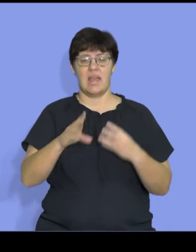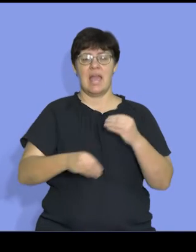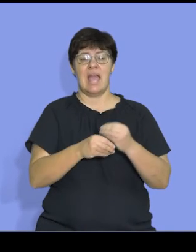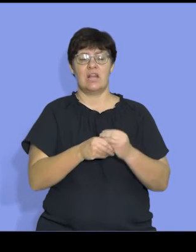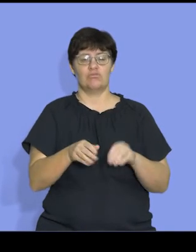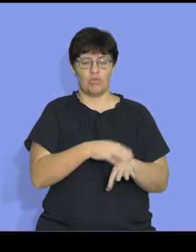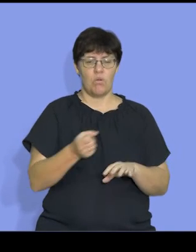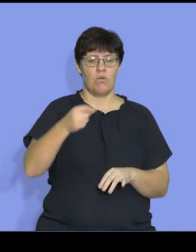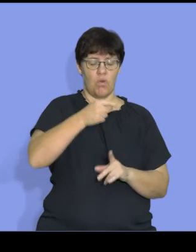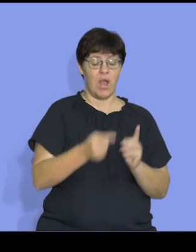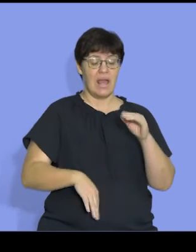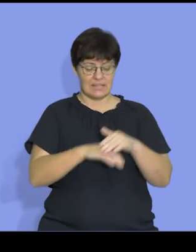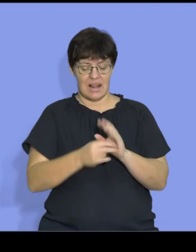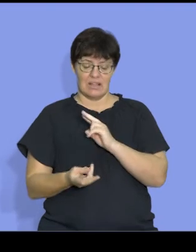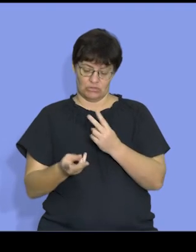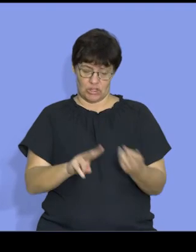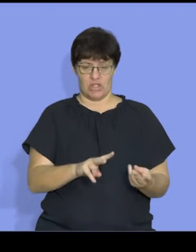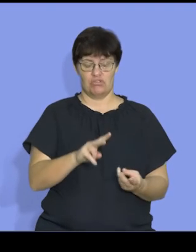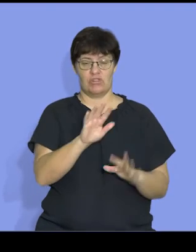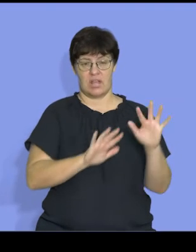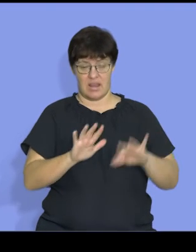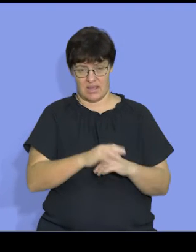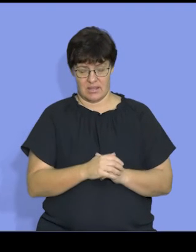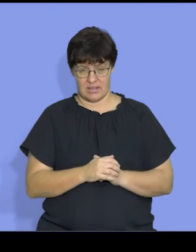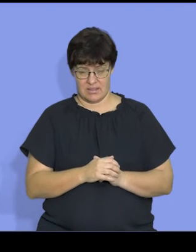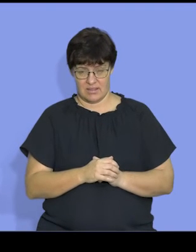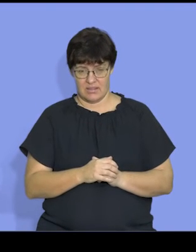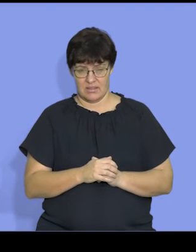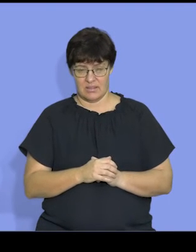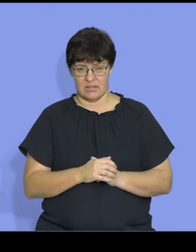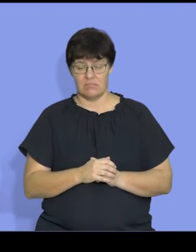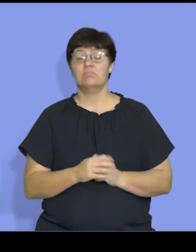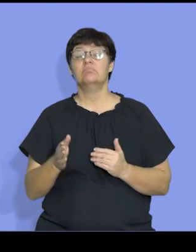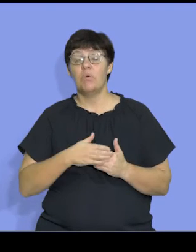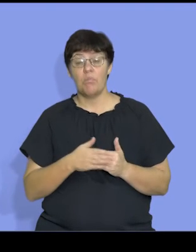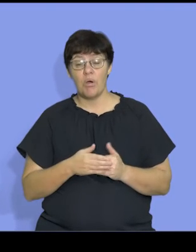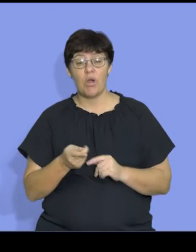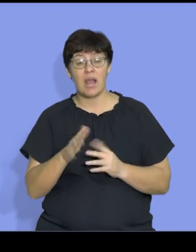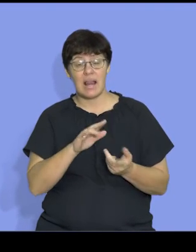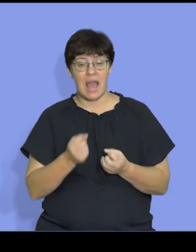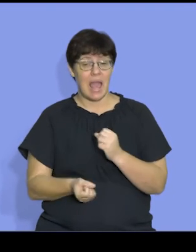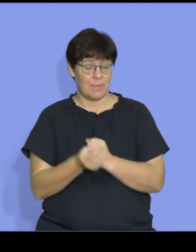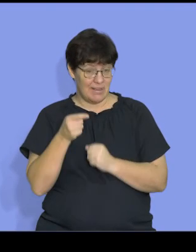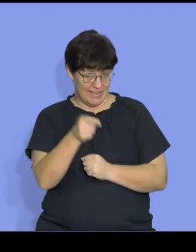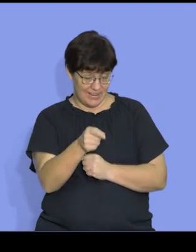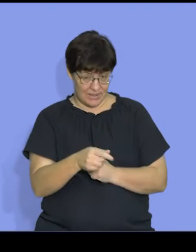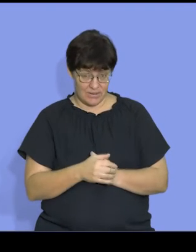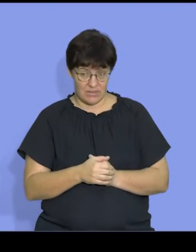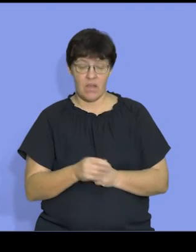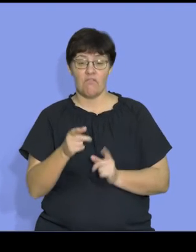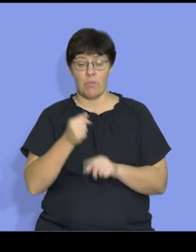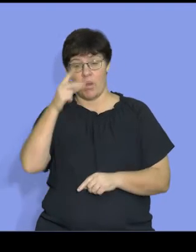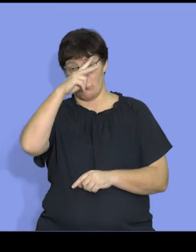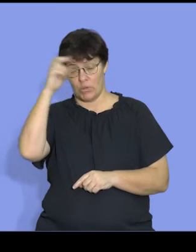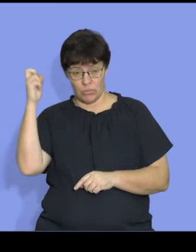until there's a color change. So that's when we arrived at the pale green. What color change occurs in this reaction? We're able to say from blue to